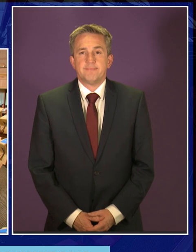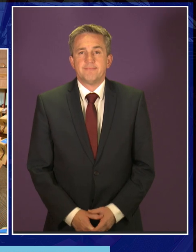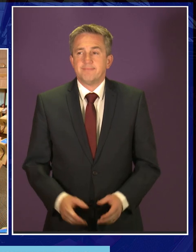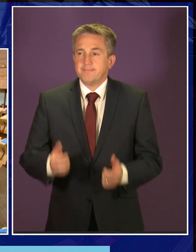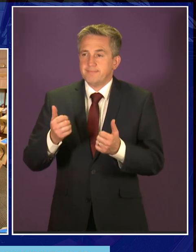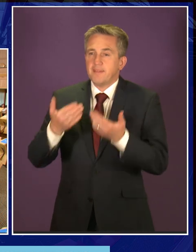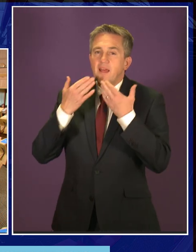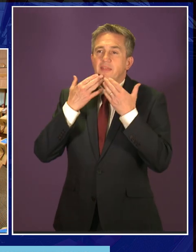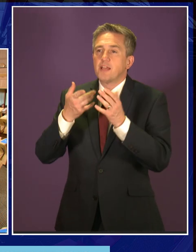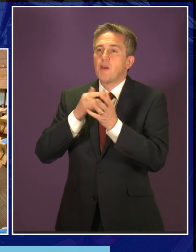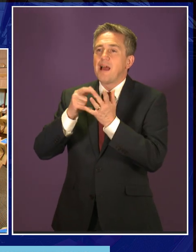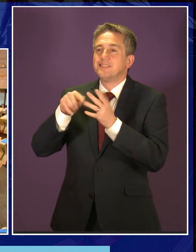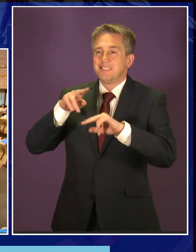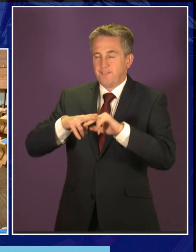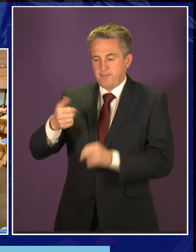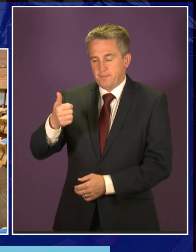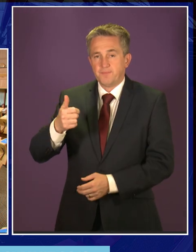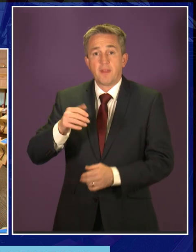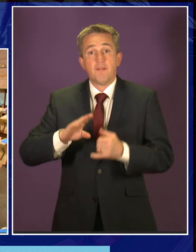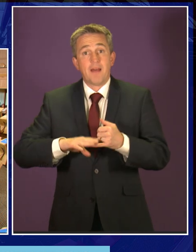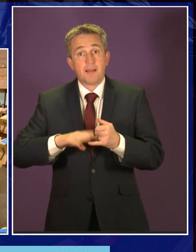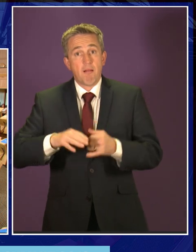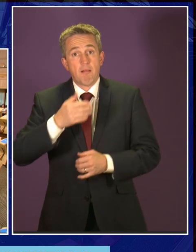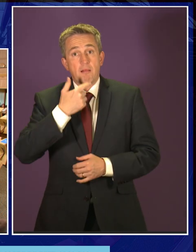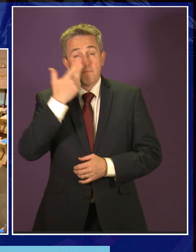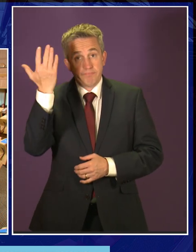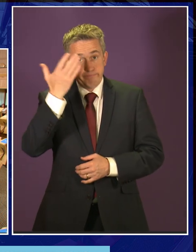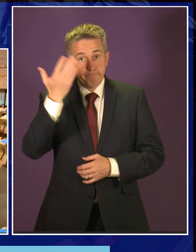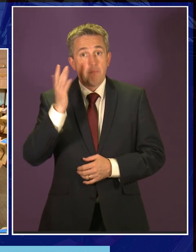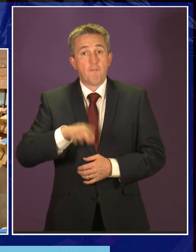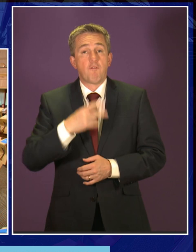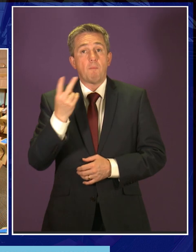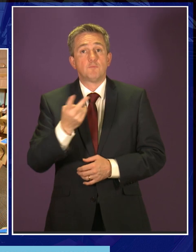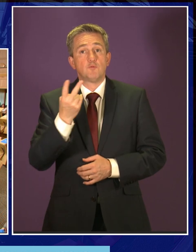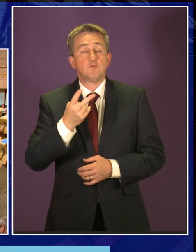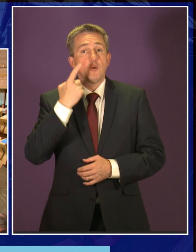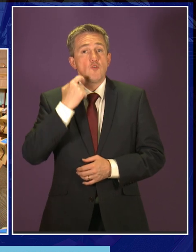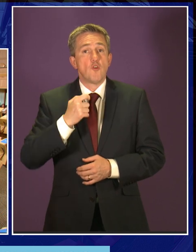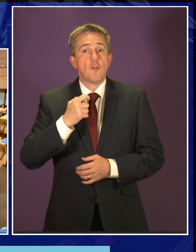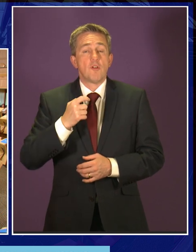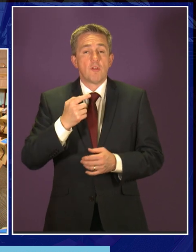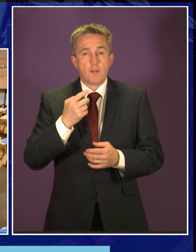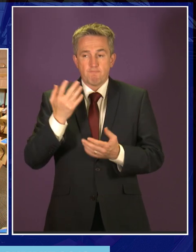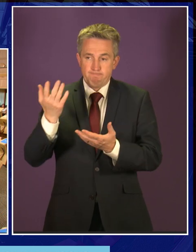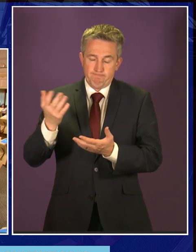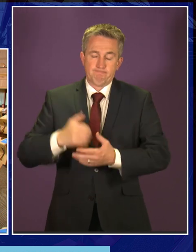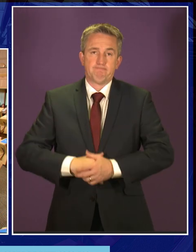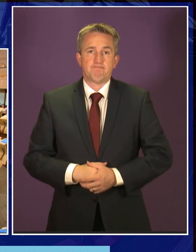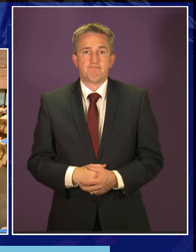Thank you, Asif. And our last reporters are reporting back on the youth programme, and I can invite Emma Roos and Ariane Welsh to